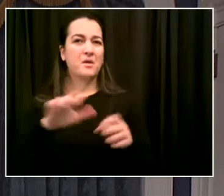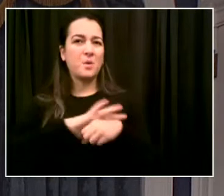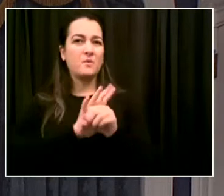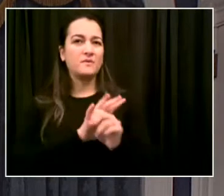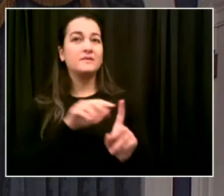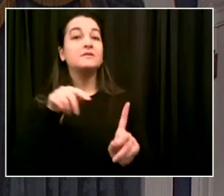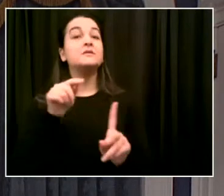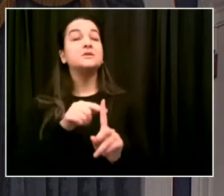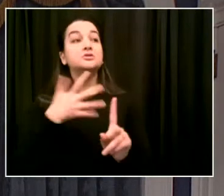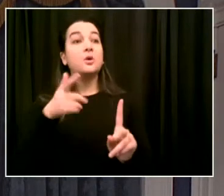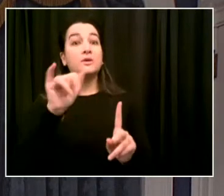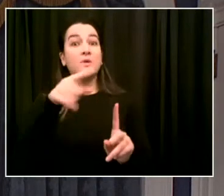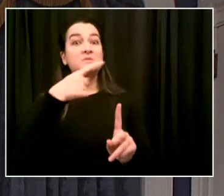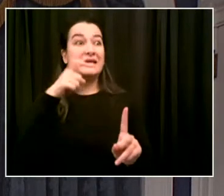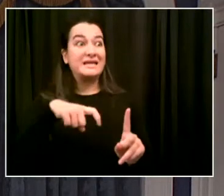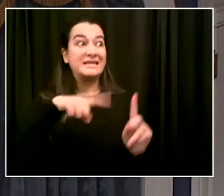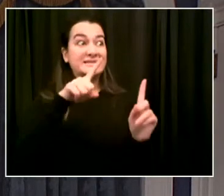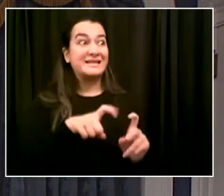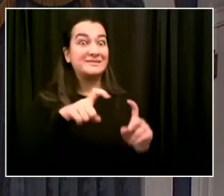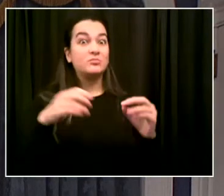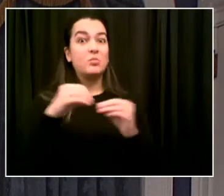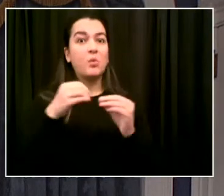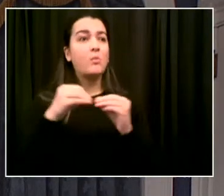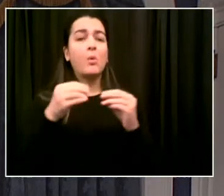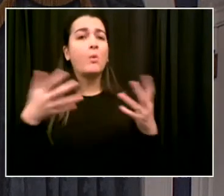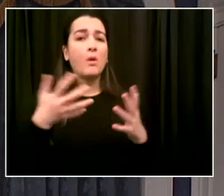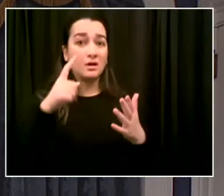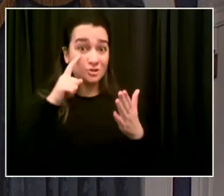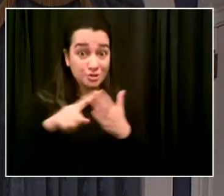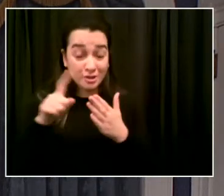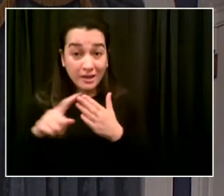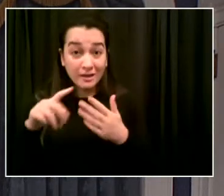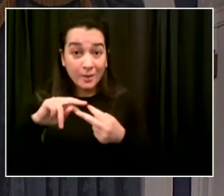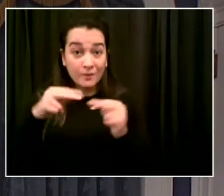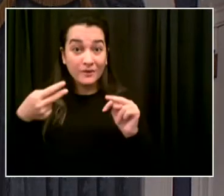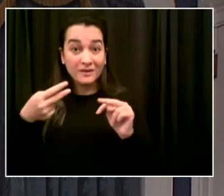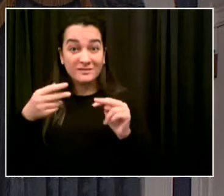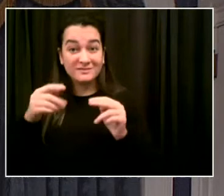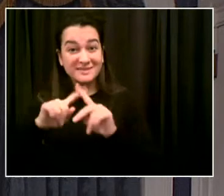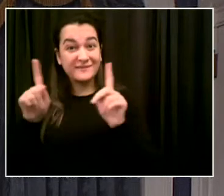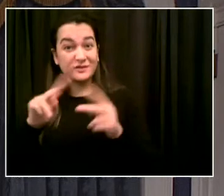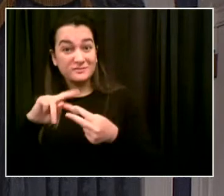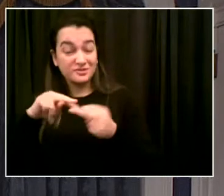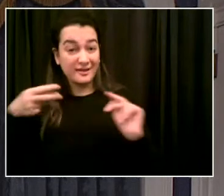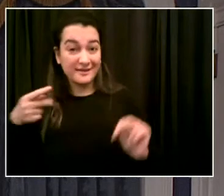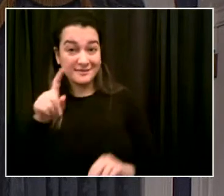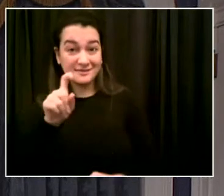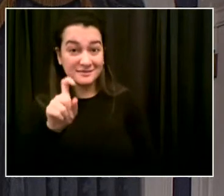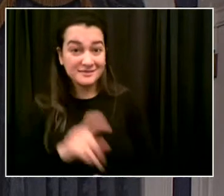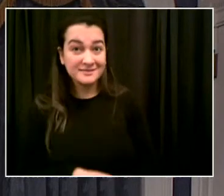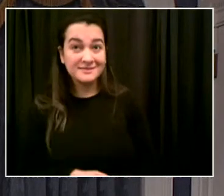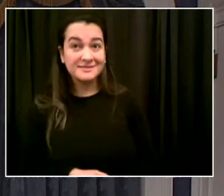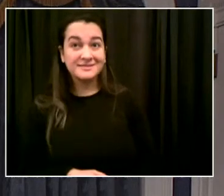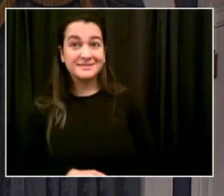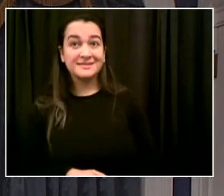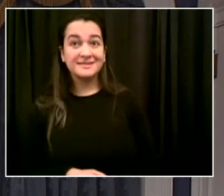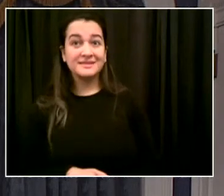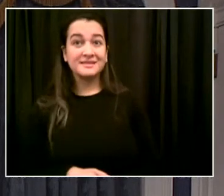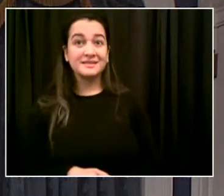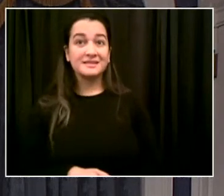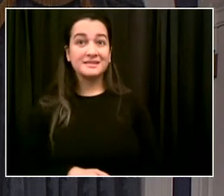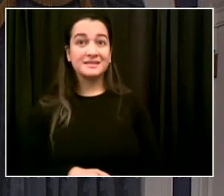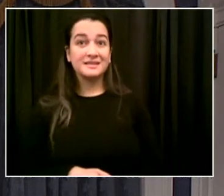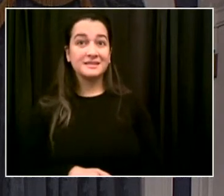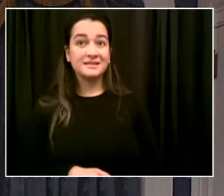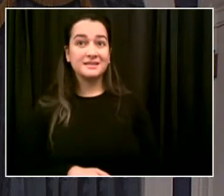are you, Dr. Varma, that we know about the UK variant here, but do you believe that we have lots of cases with the other variants we're hearing about elsewhere in the country, the